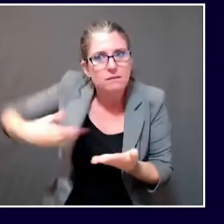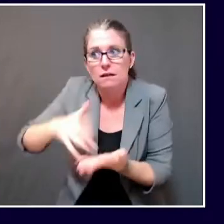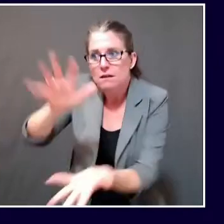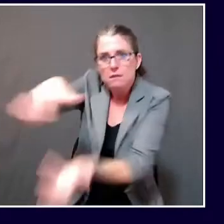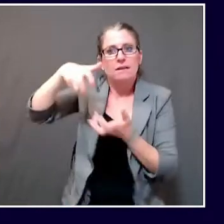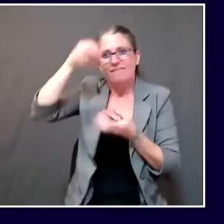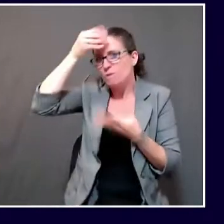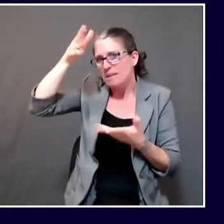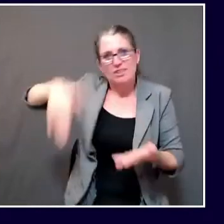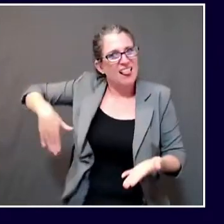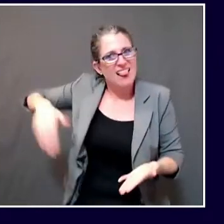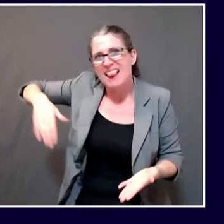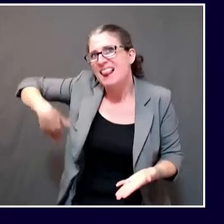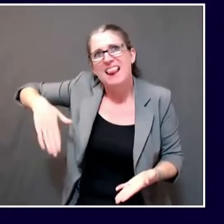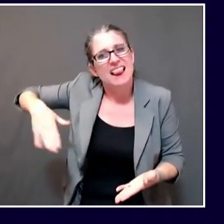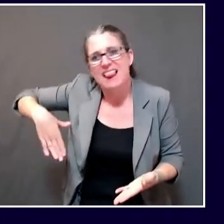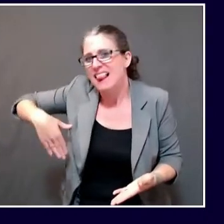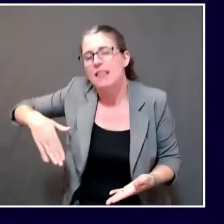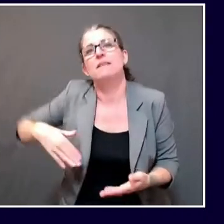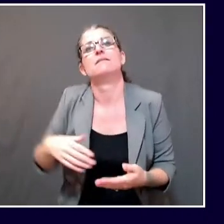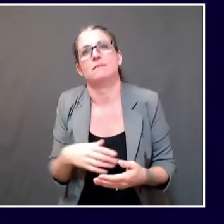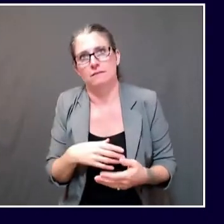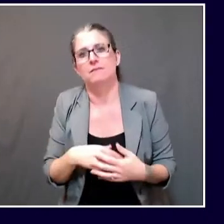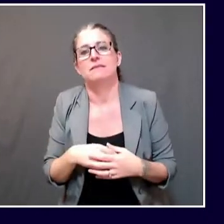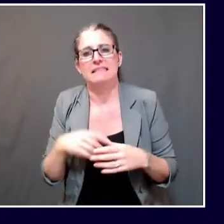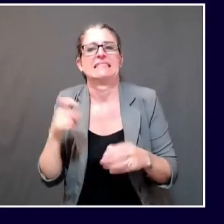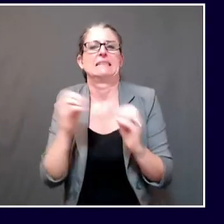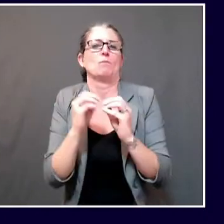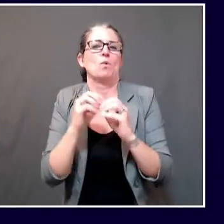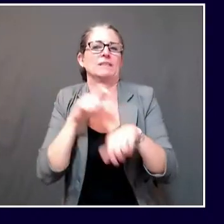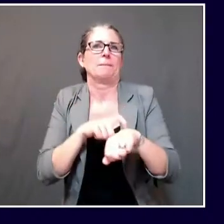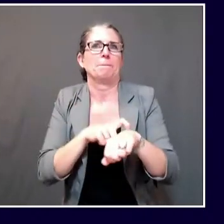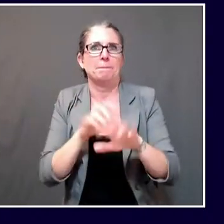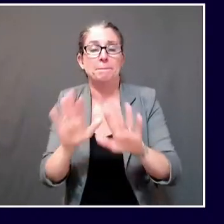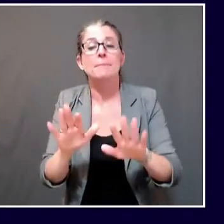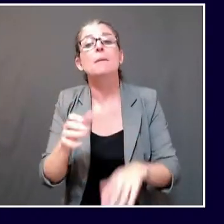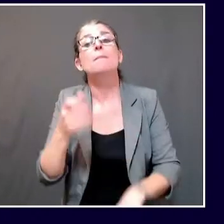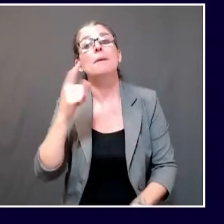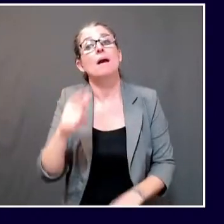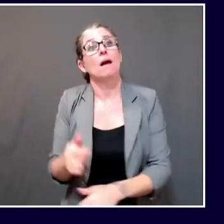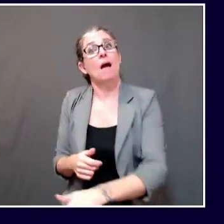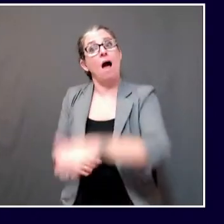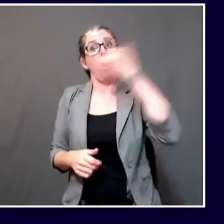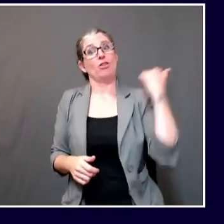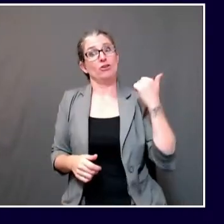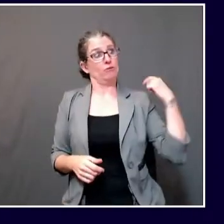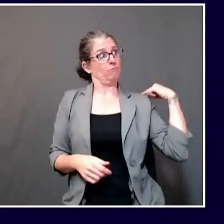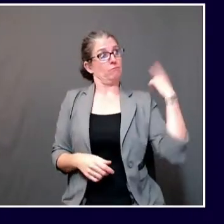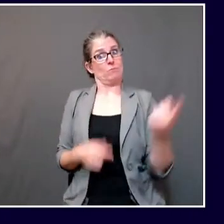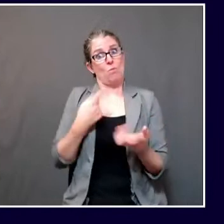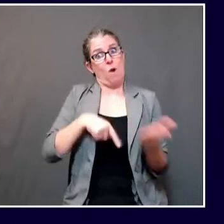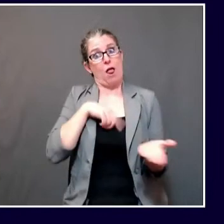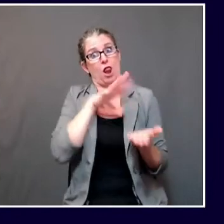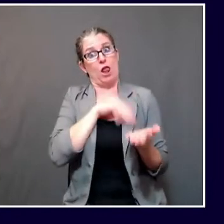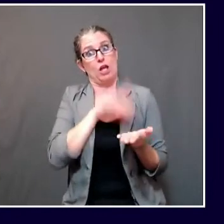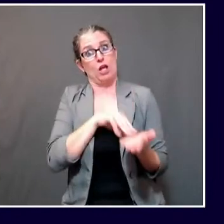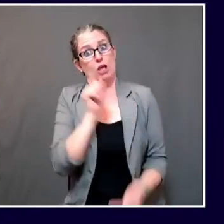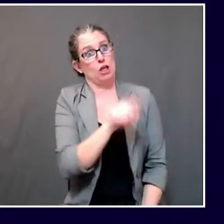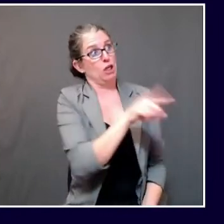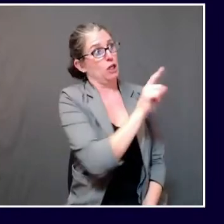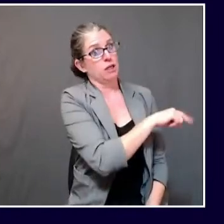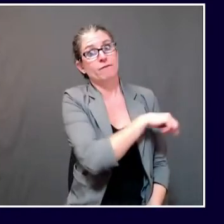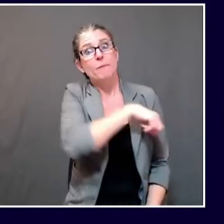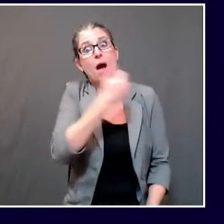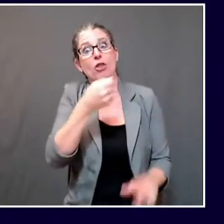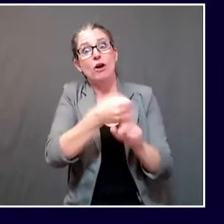it, have generated transmission as well as outbreak settings. What we've seen in situations like